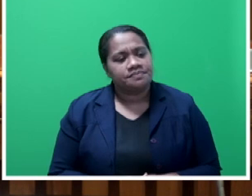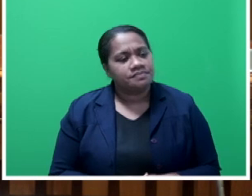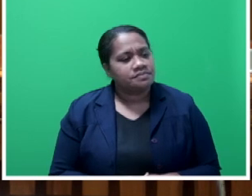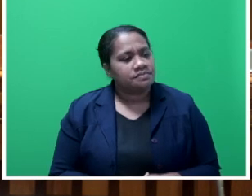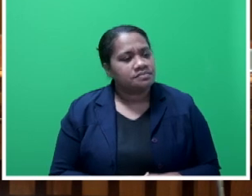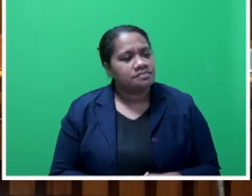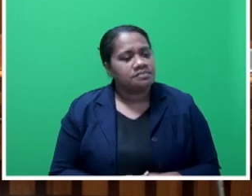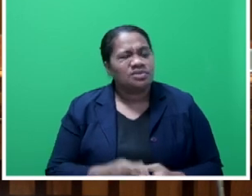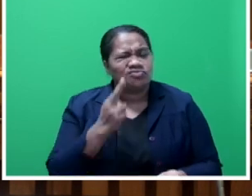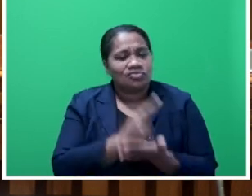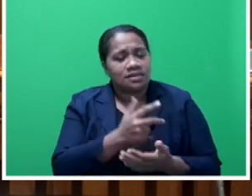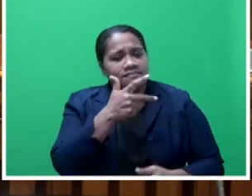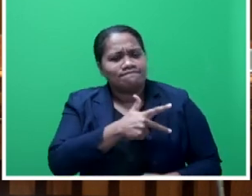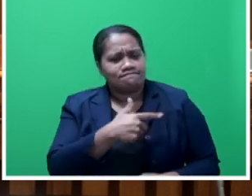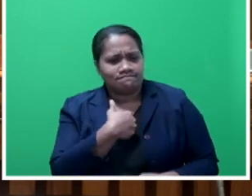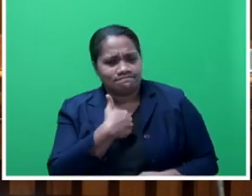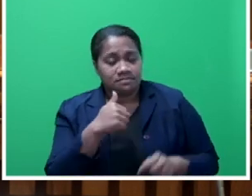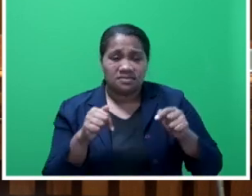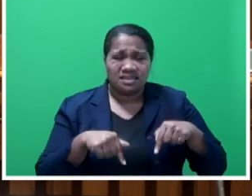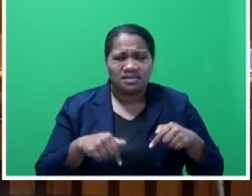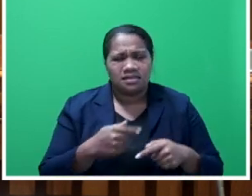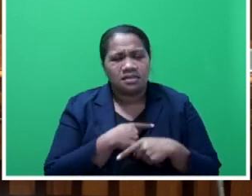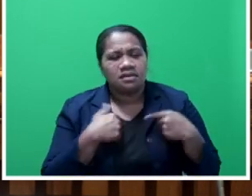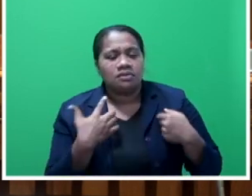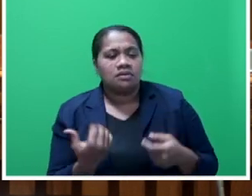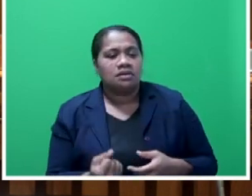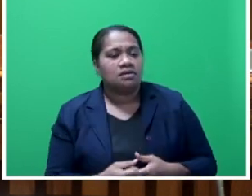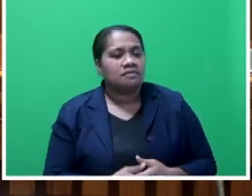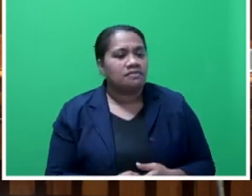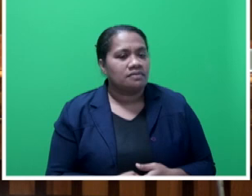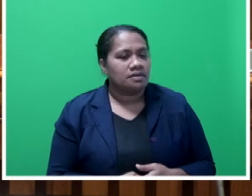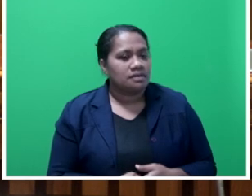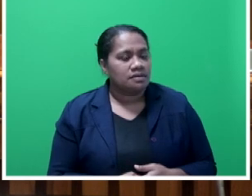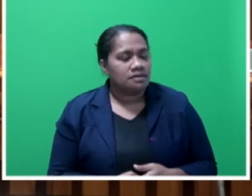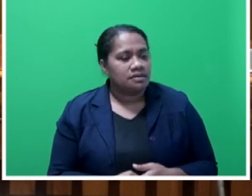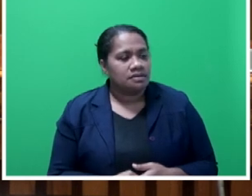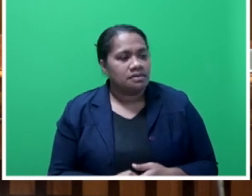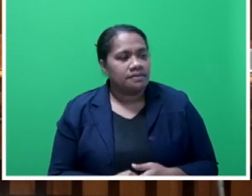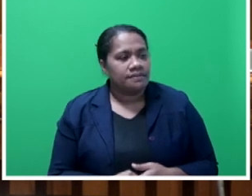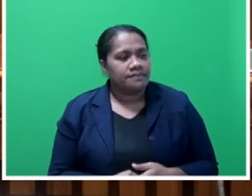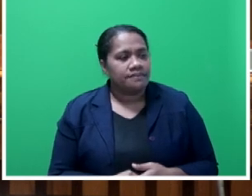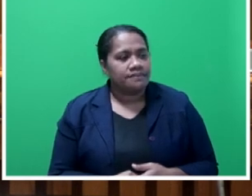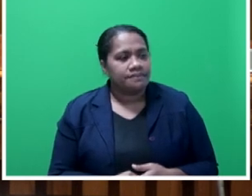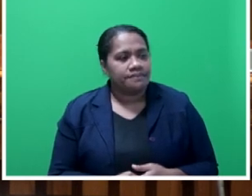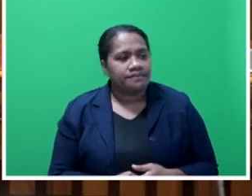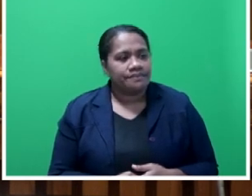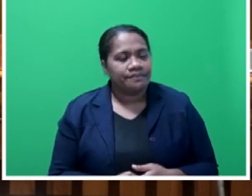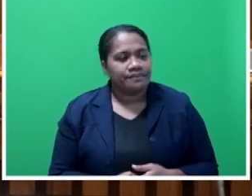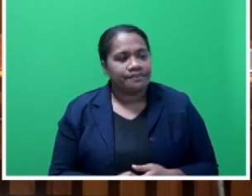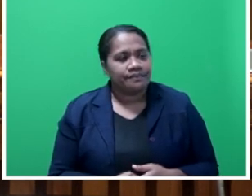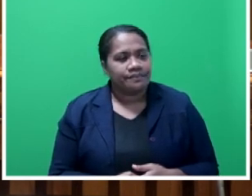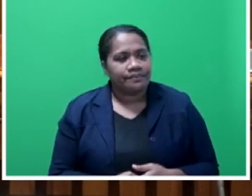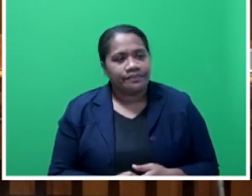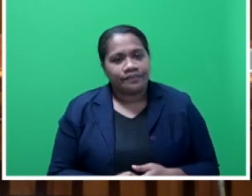me that here we have, Mr. Speaker, sir, the national carrier, and we are trying